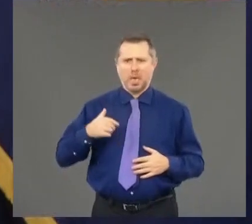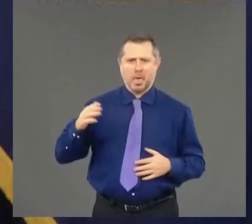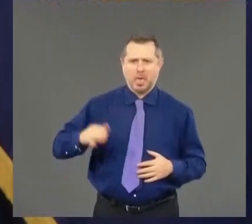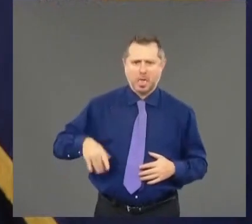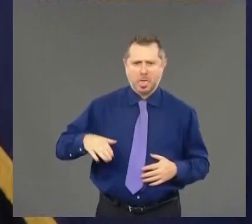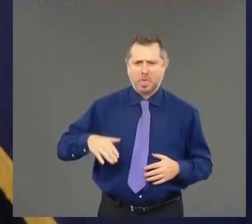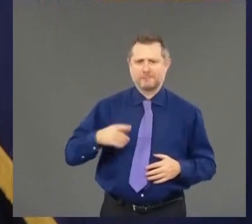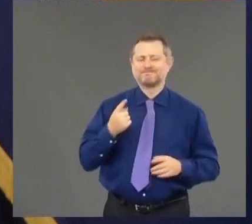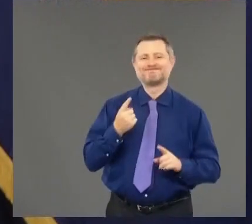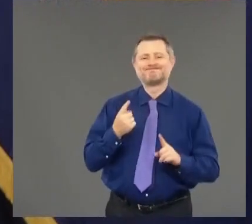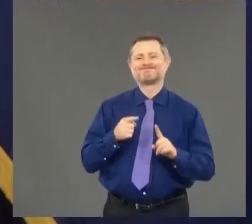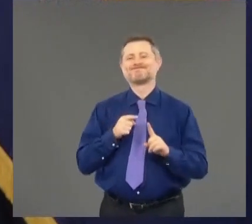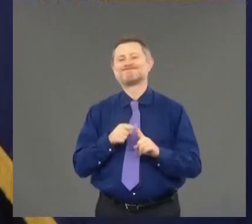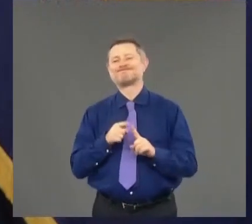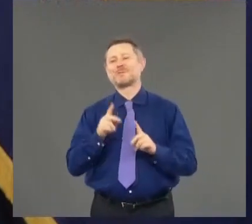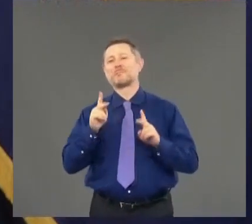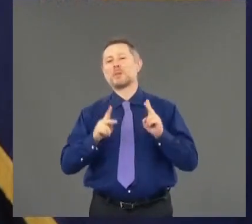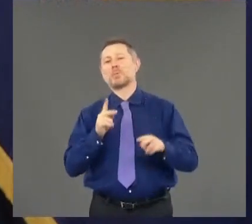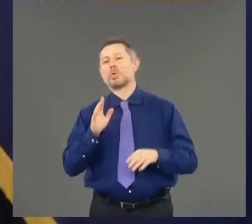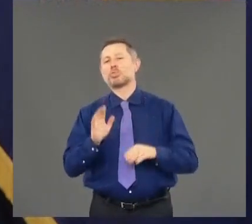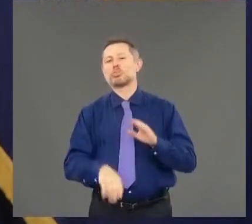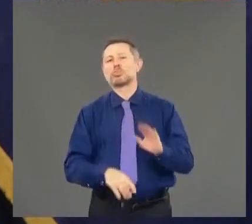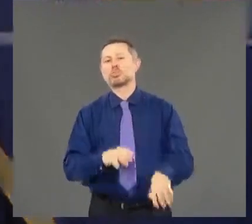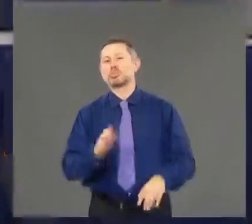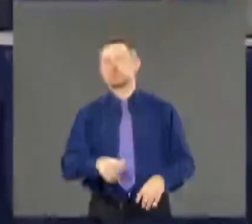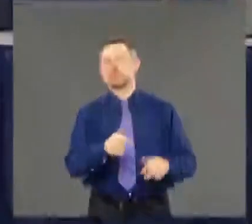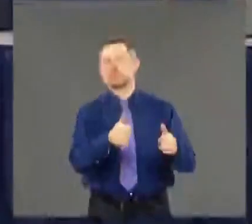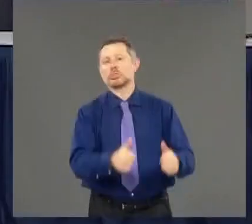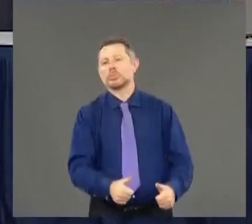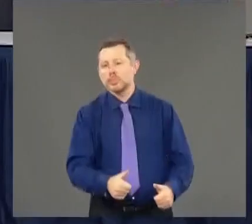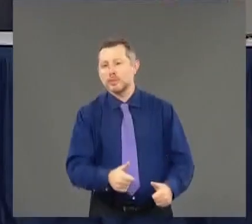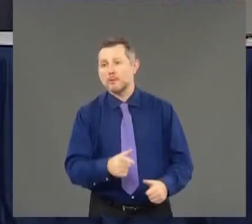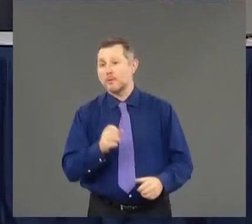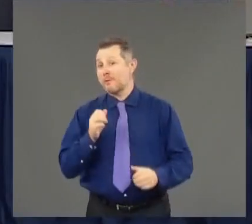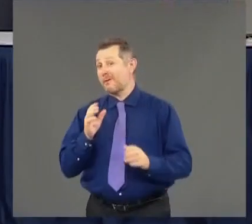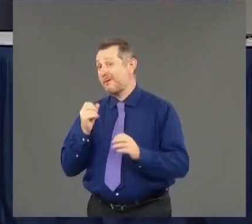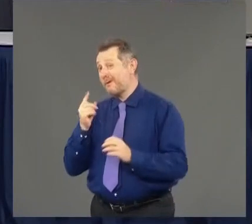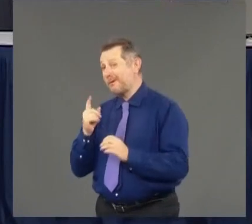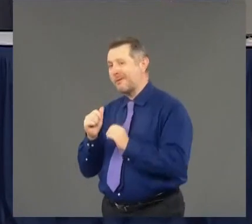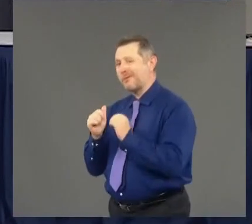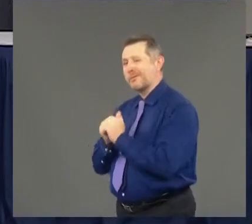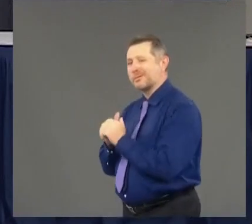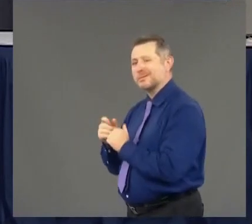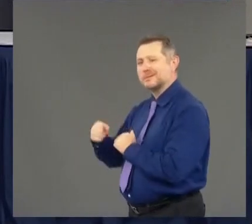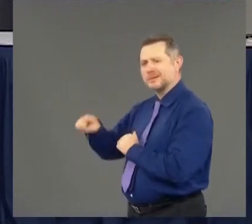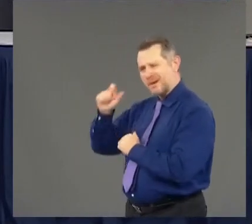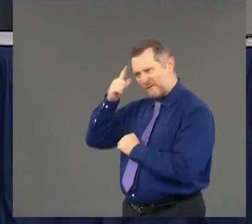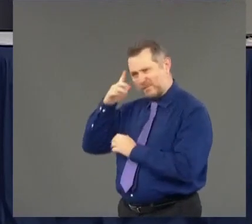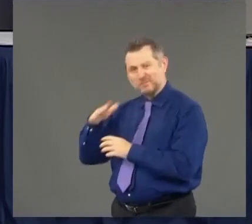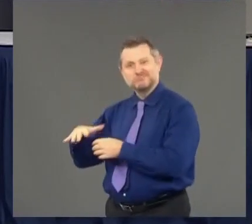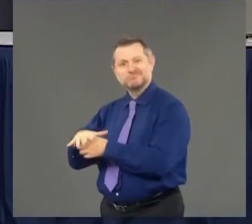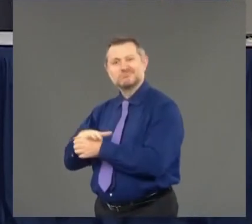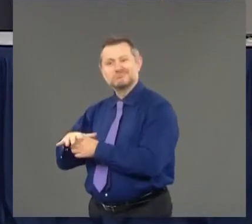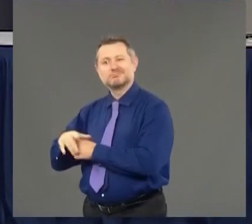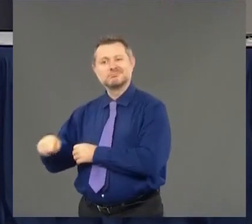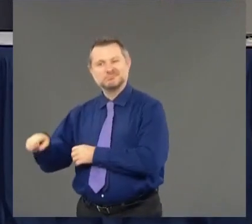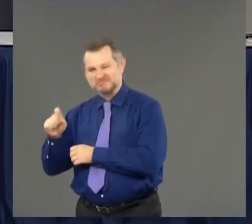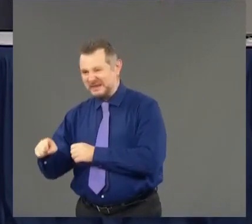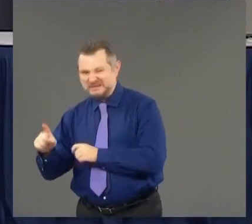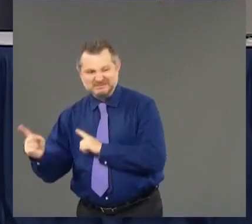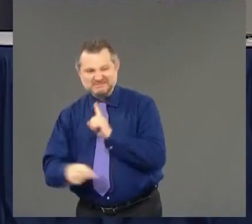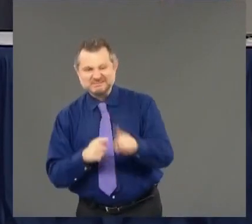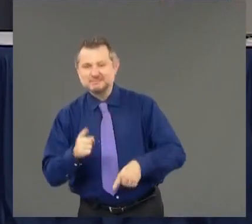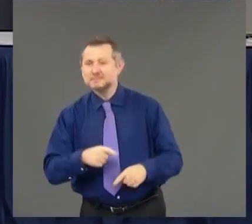government enforcement in New York City. It's much worse here. But if recirculated air and air conditioning is one of the major problems,